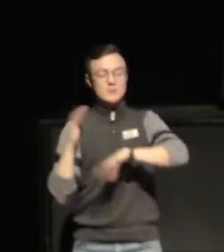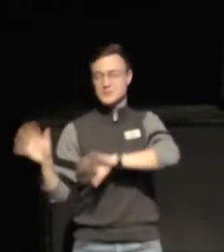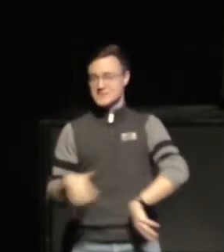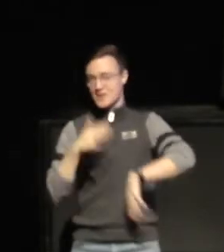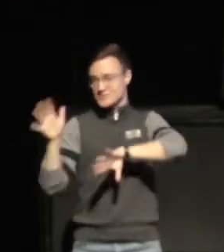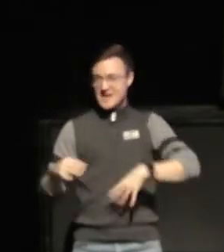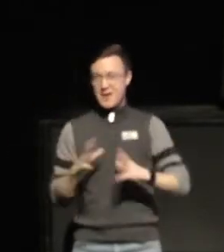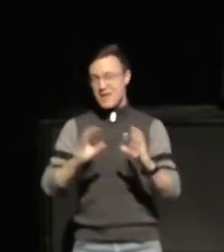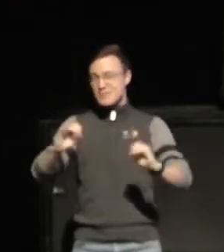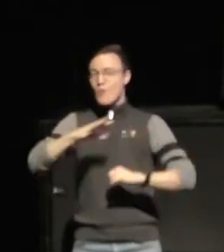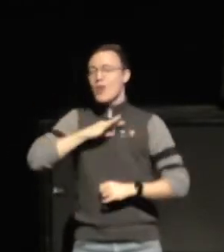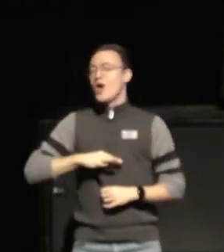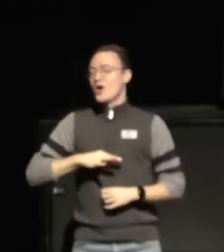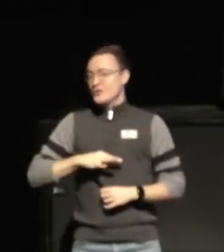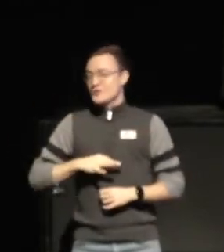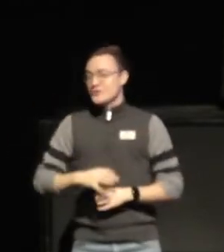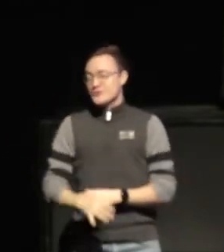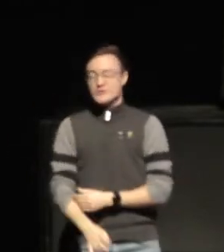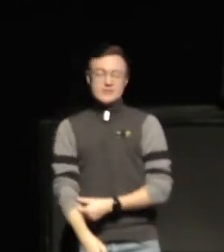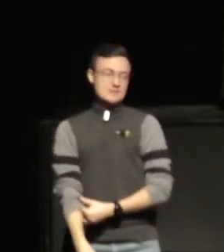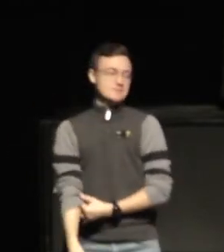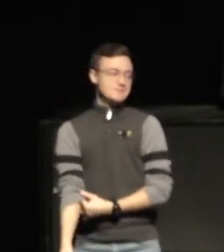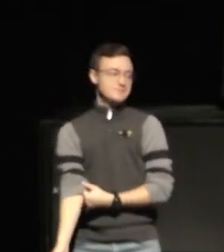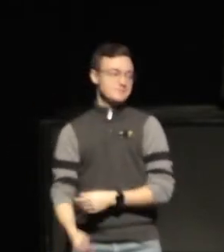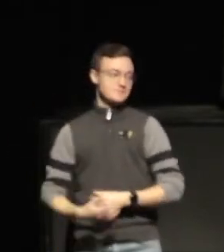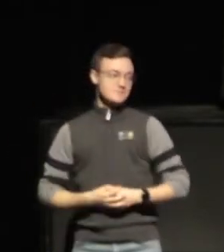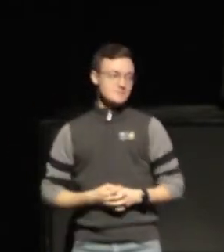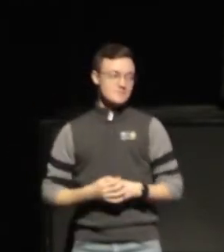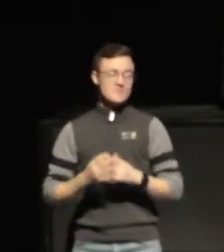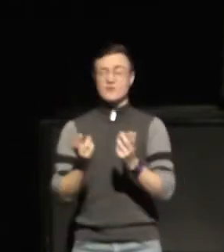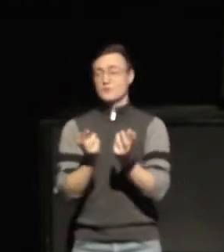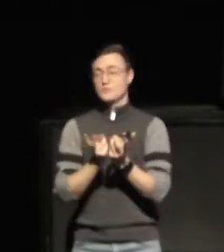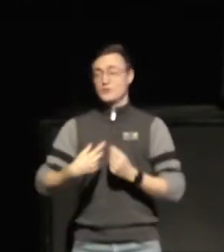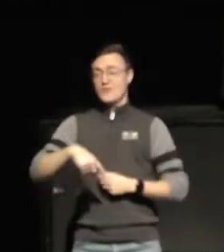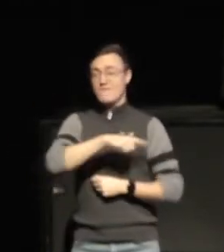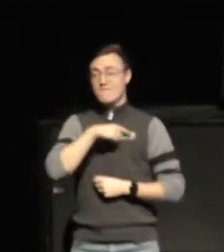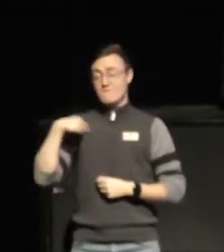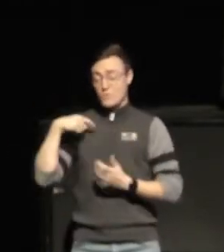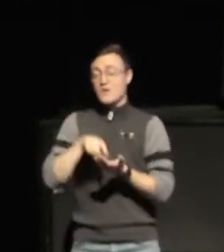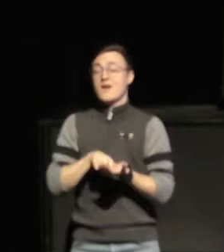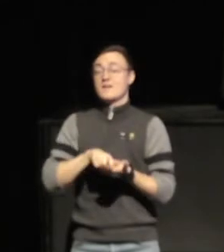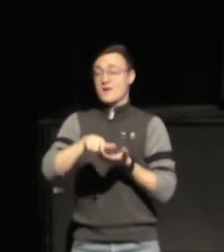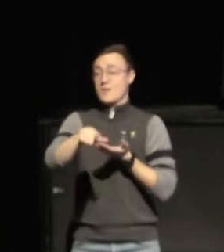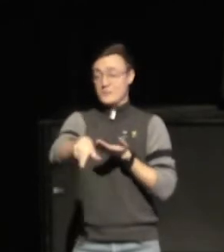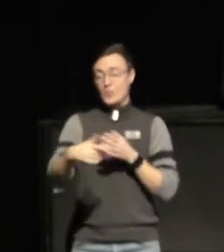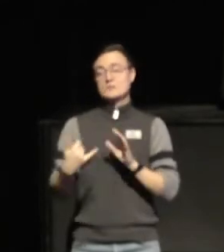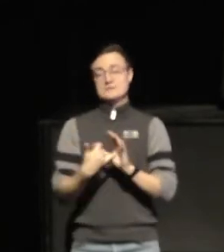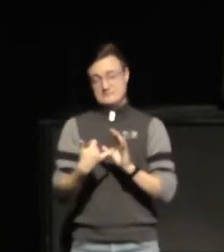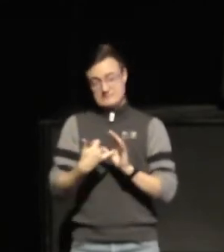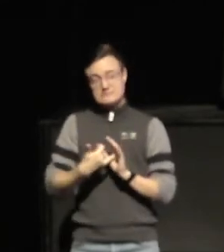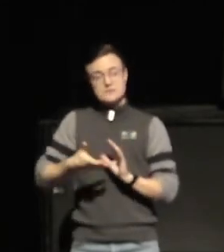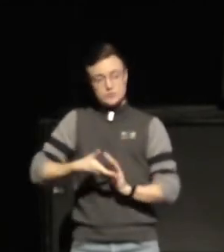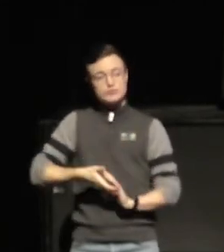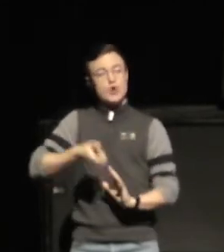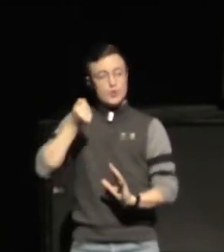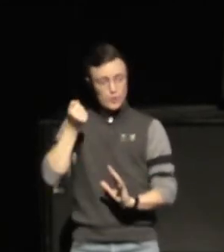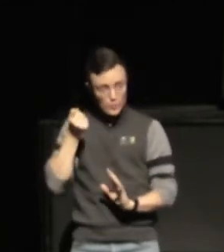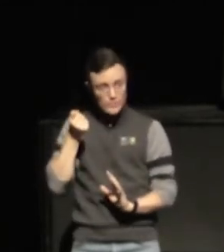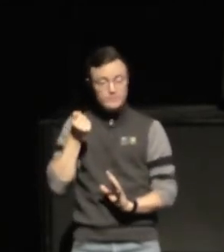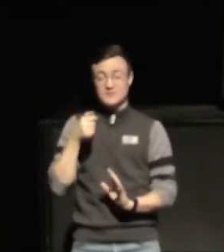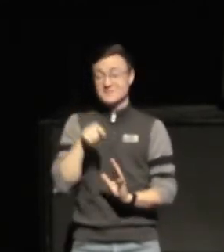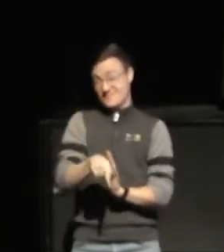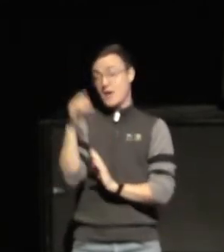work. And so the report talks about